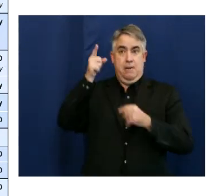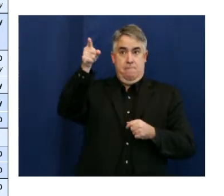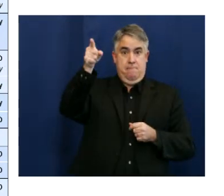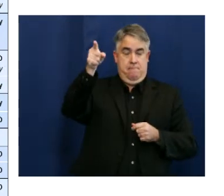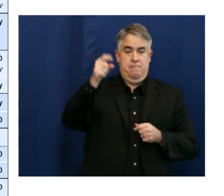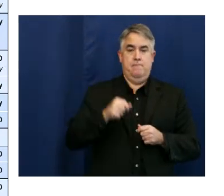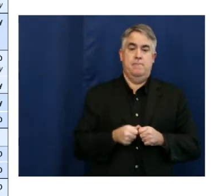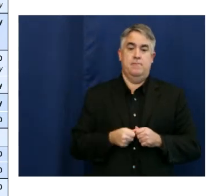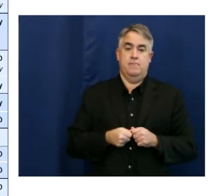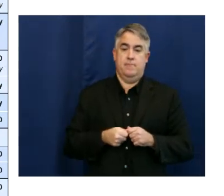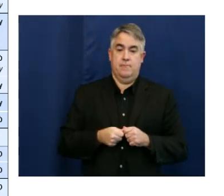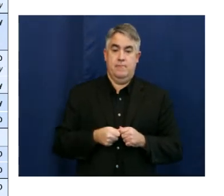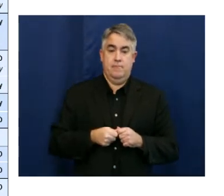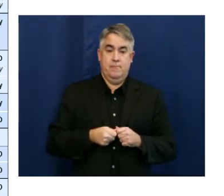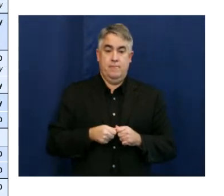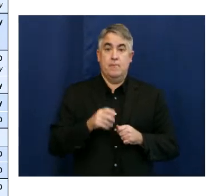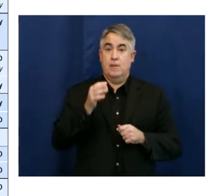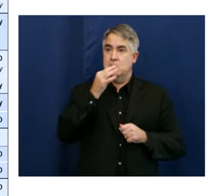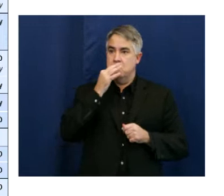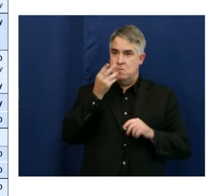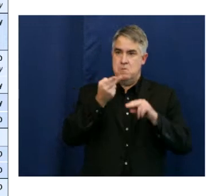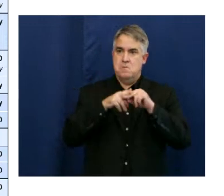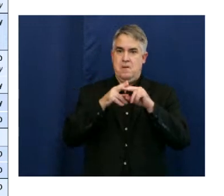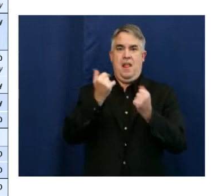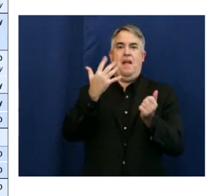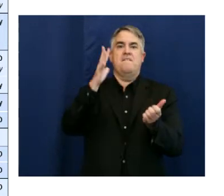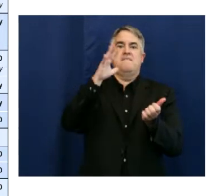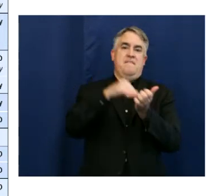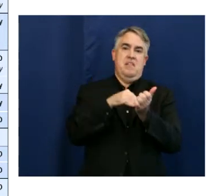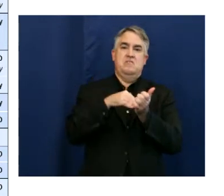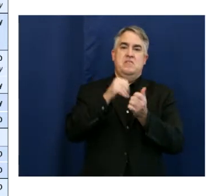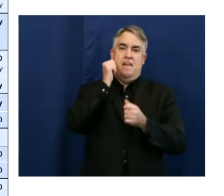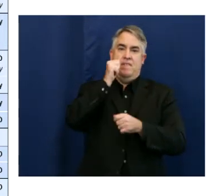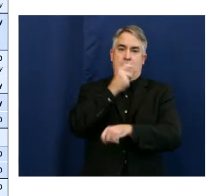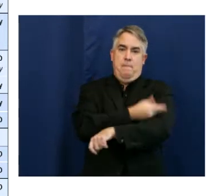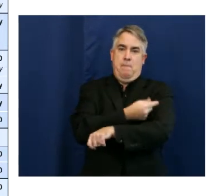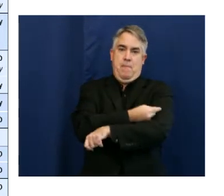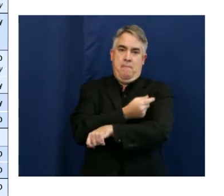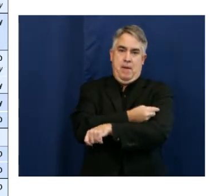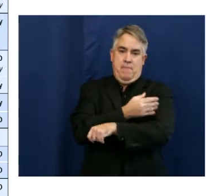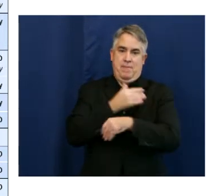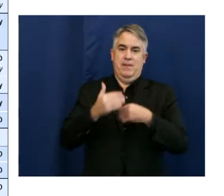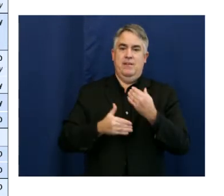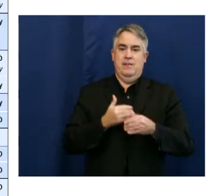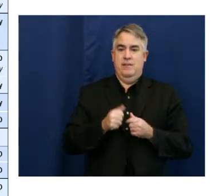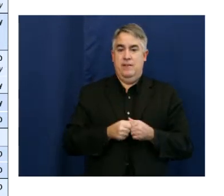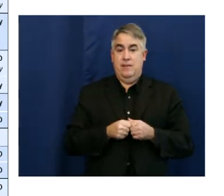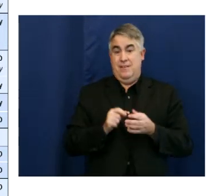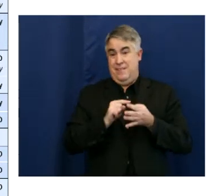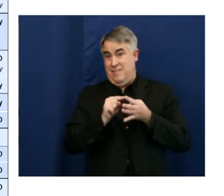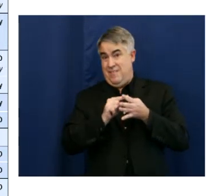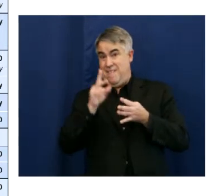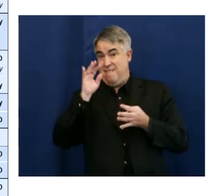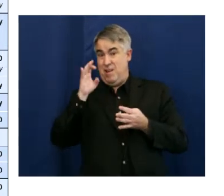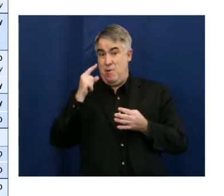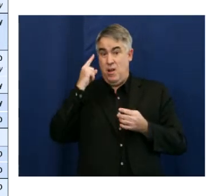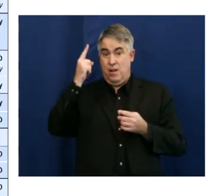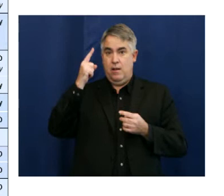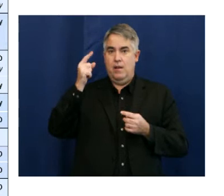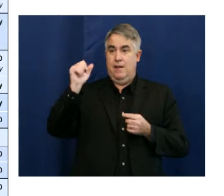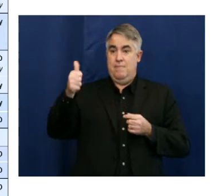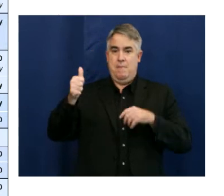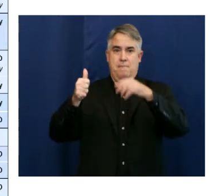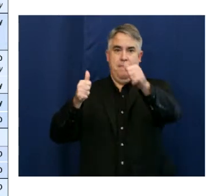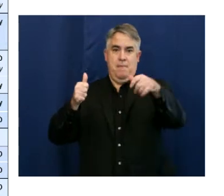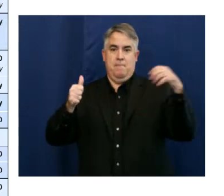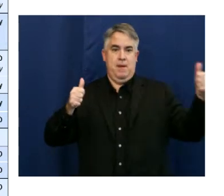in February, we want to expand that in early February to 2, and then adding 3 and 4, and that'll bring in a significant number